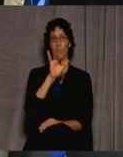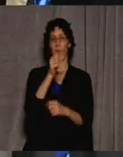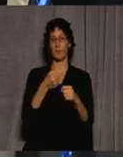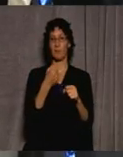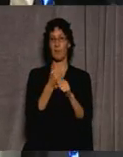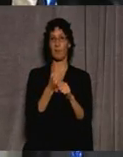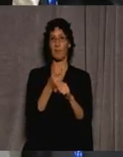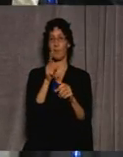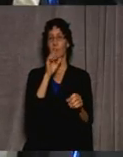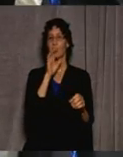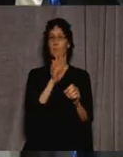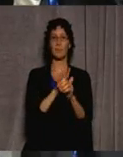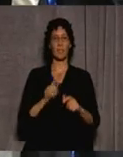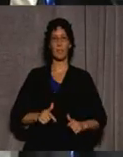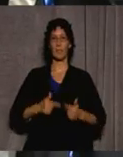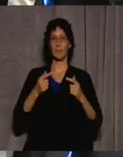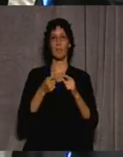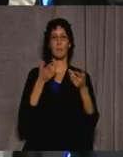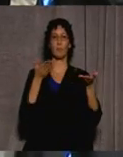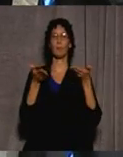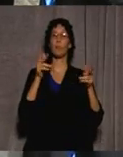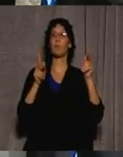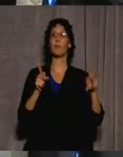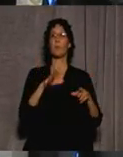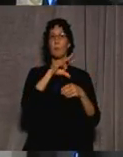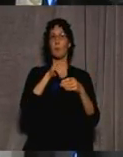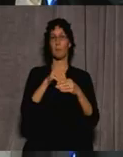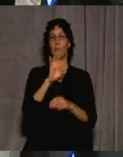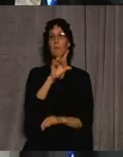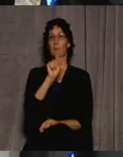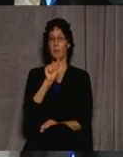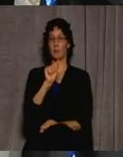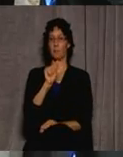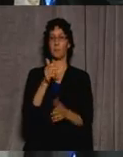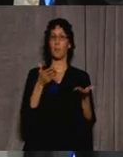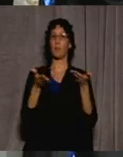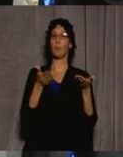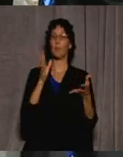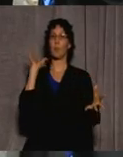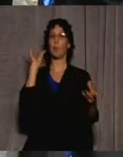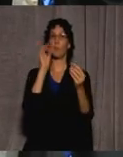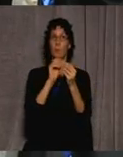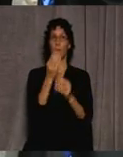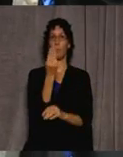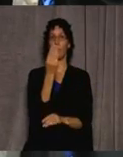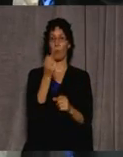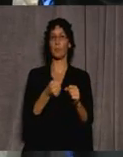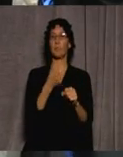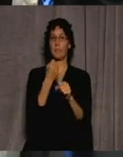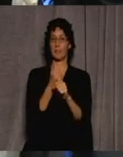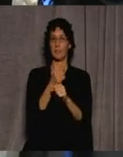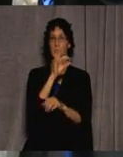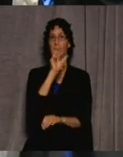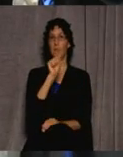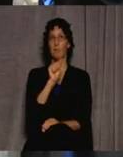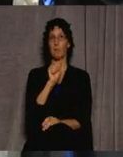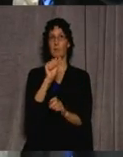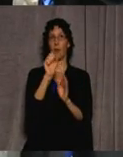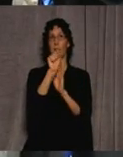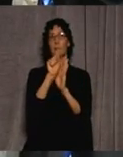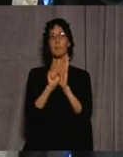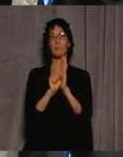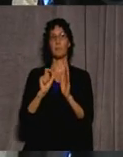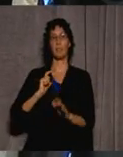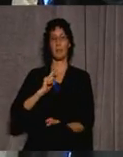your life to serving the people of Florida. You served a total of 14 years in the Florida State